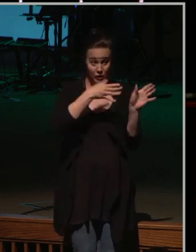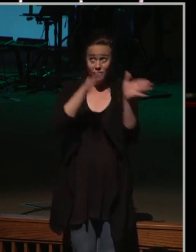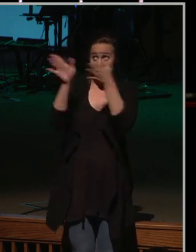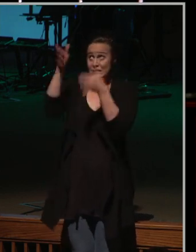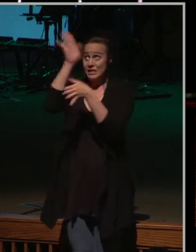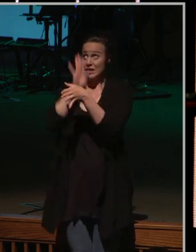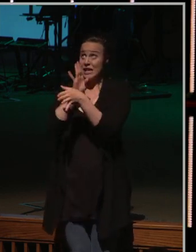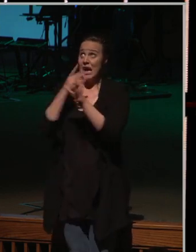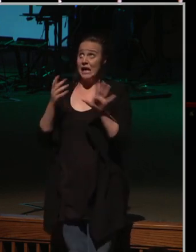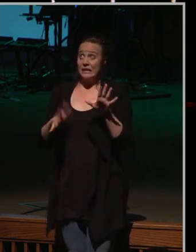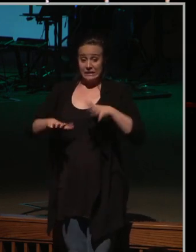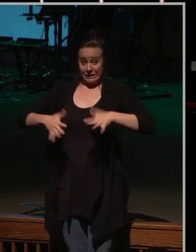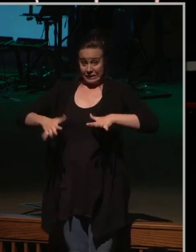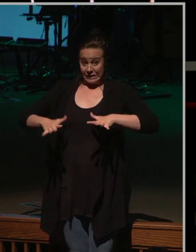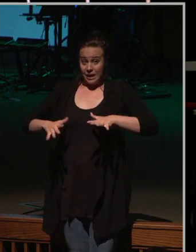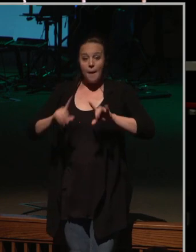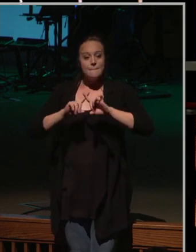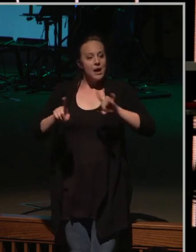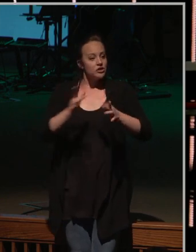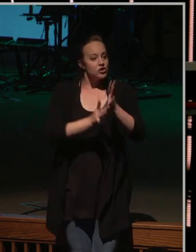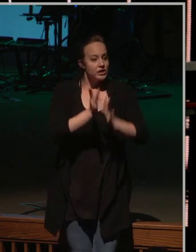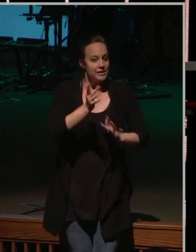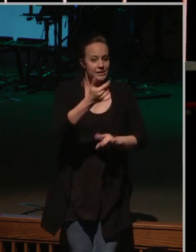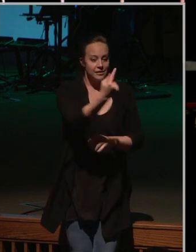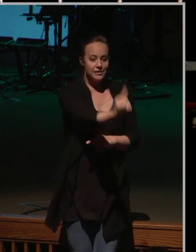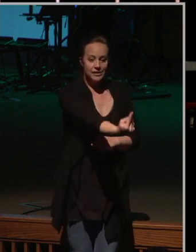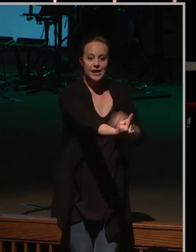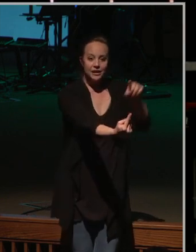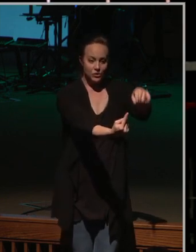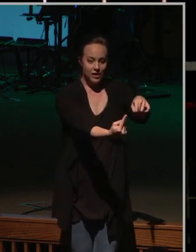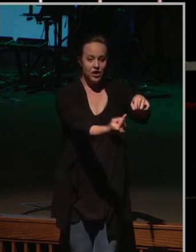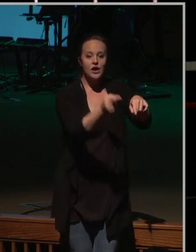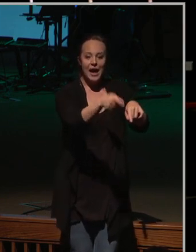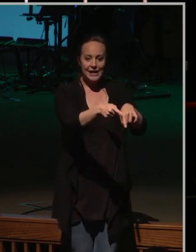saying, these are my people. They are forgiven. They are redeemed. I have paid the